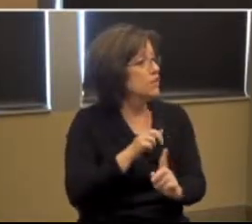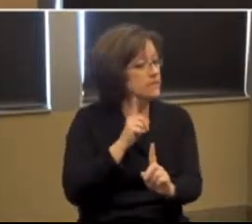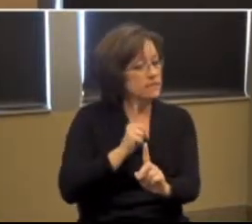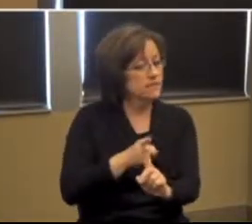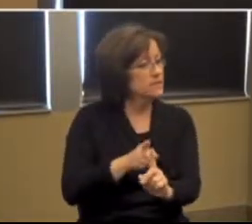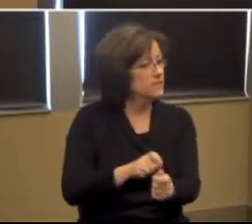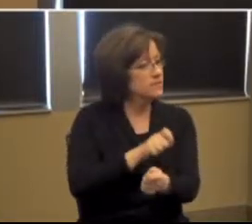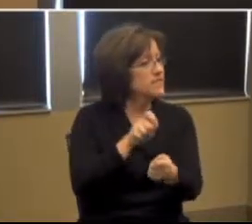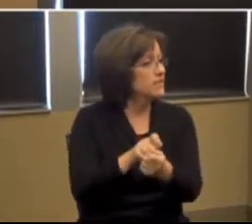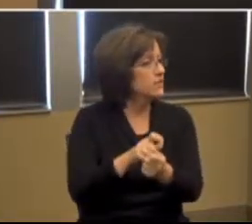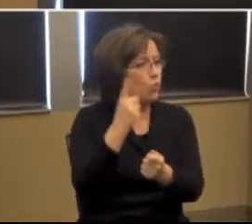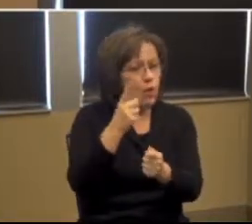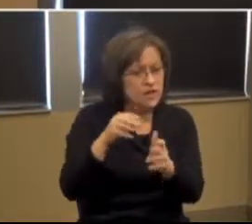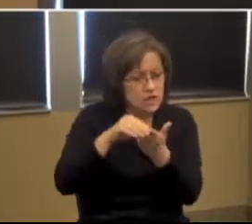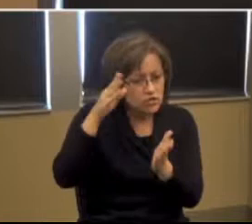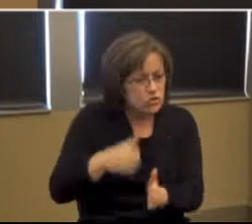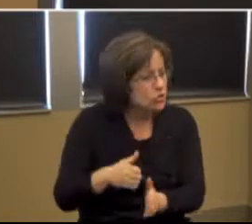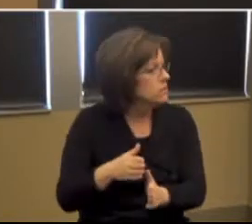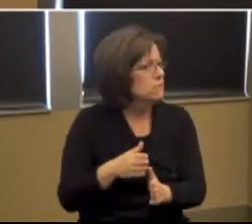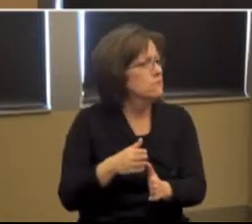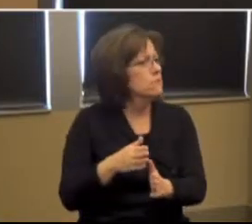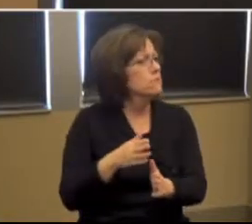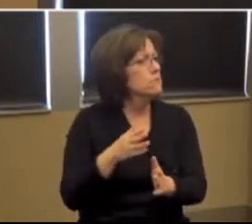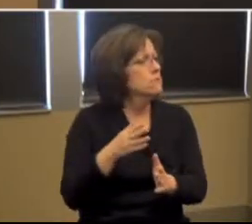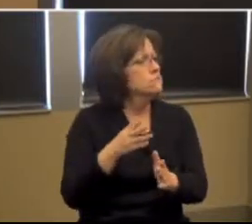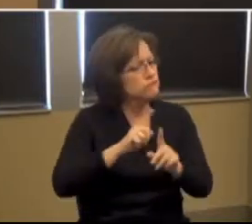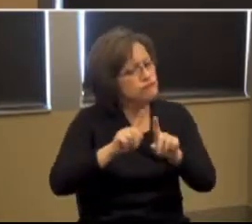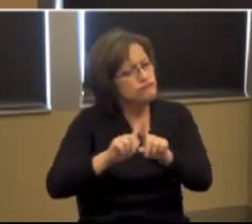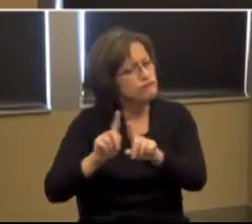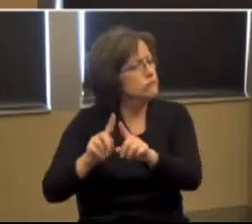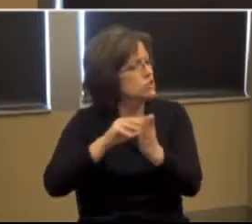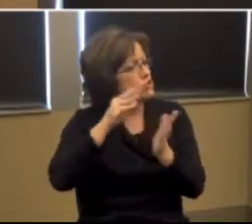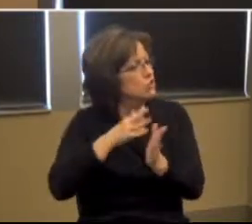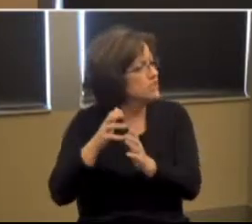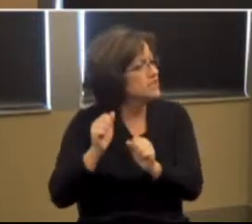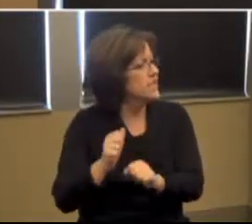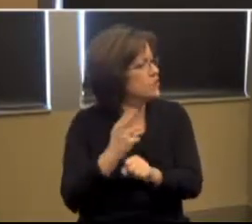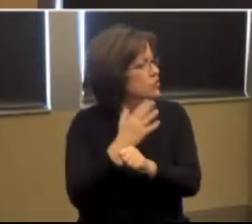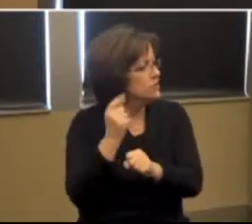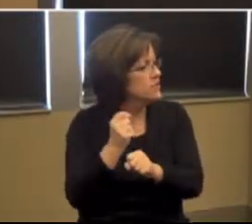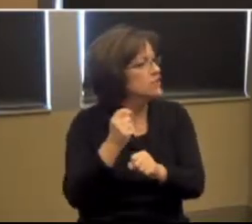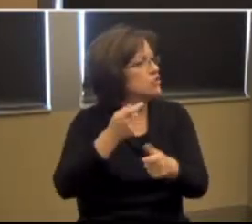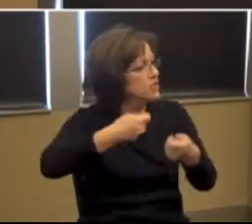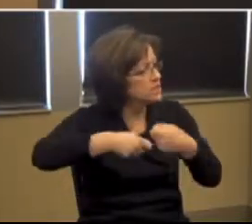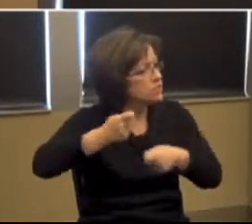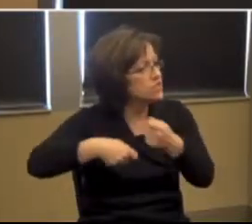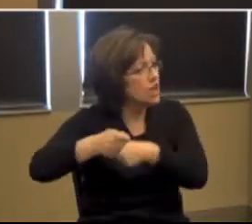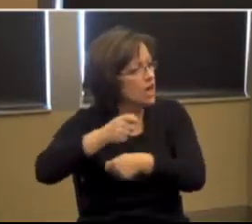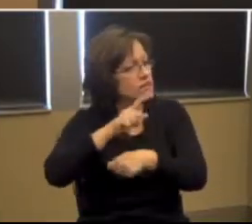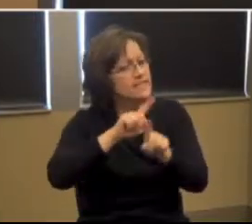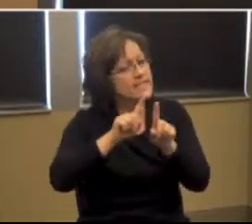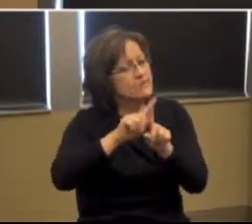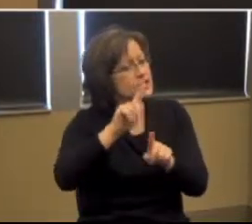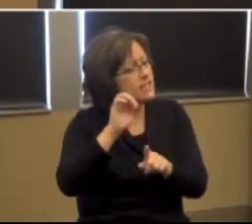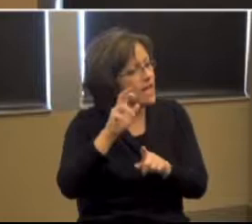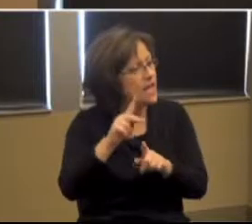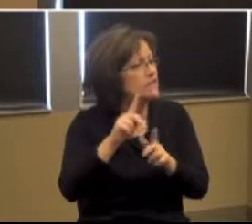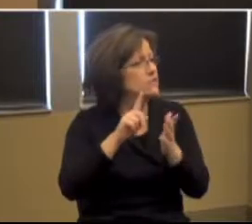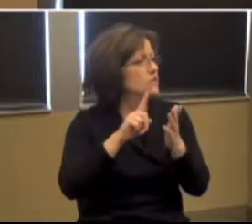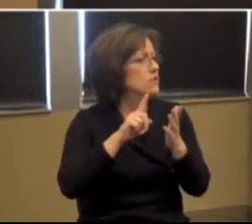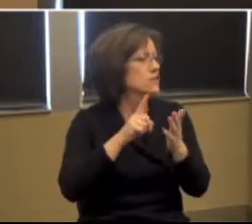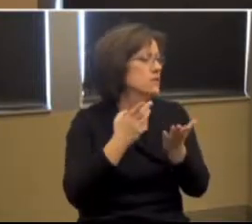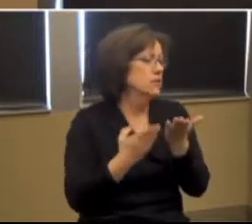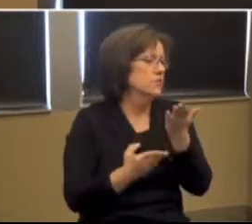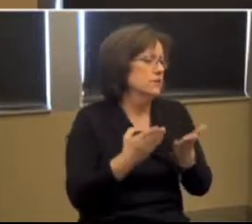that area could be used by multiple students, and you could just switch out the tasks and what that task organizer